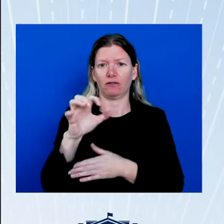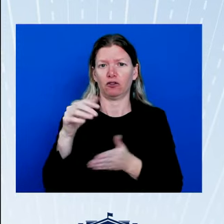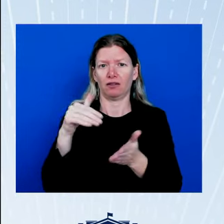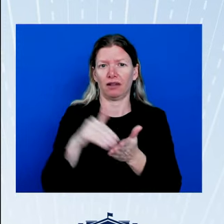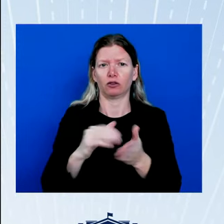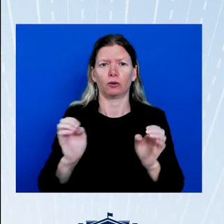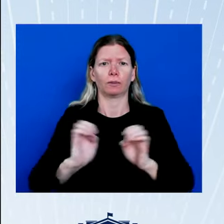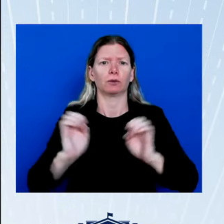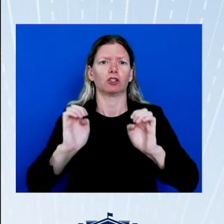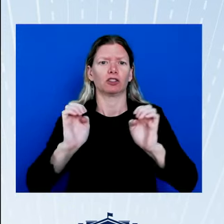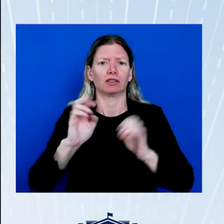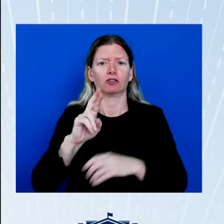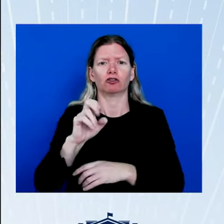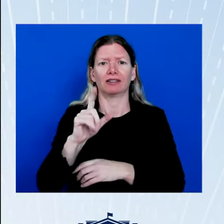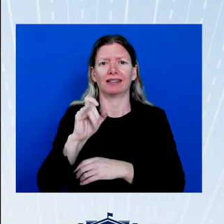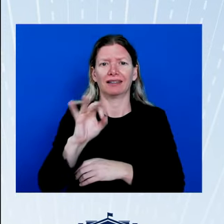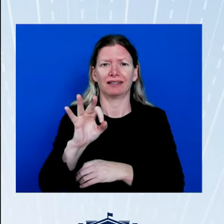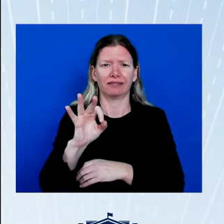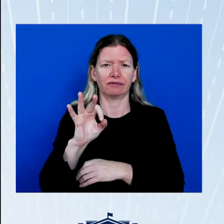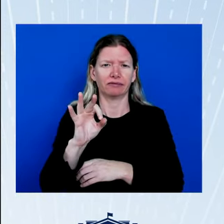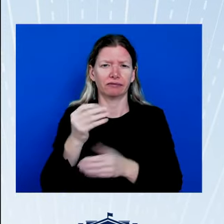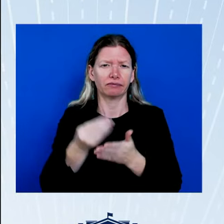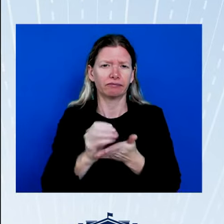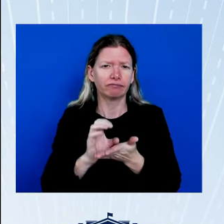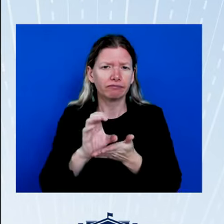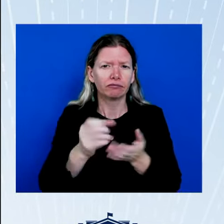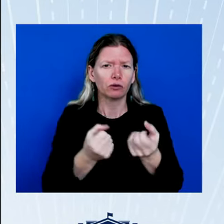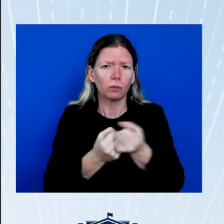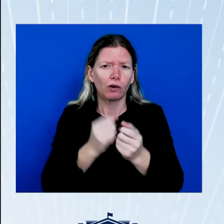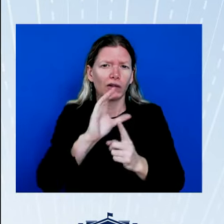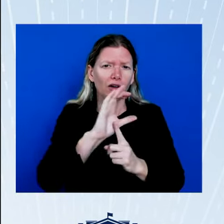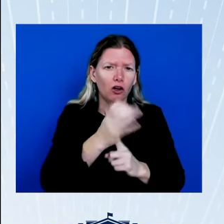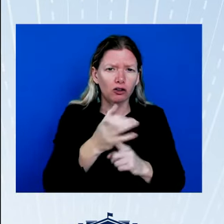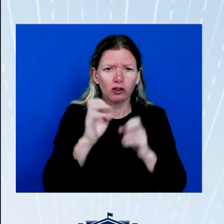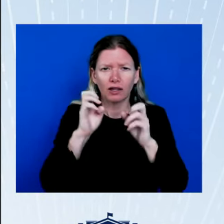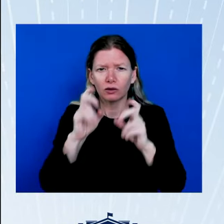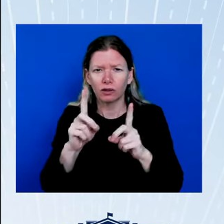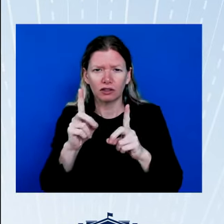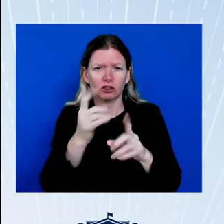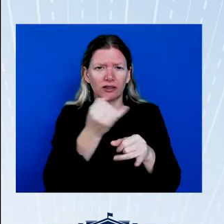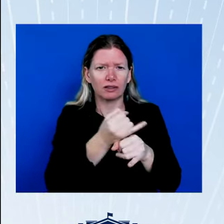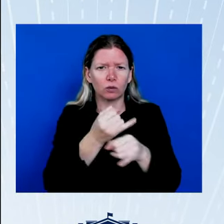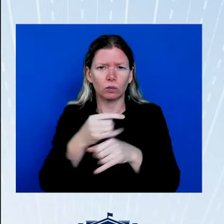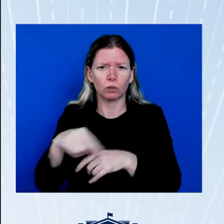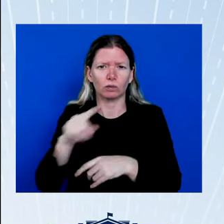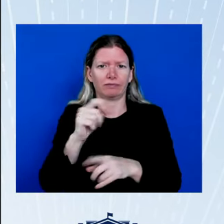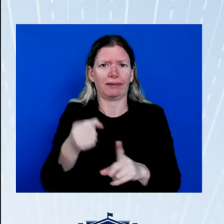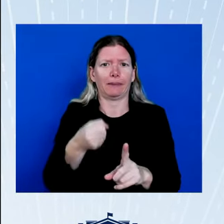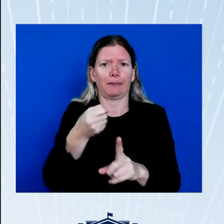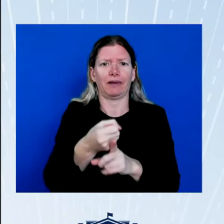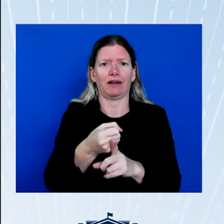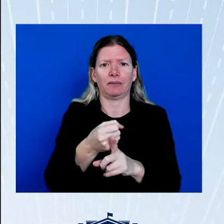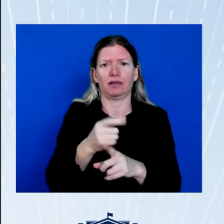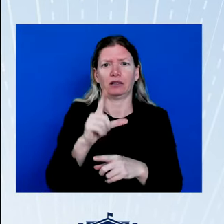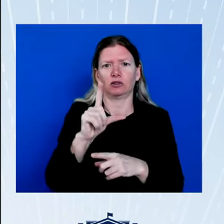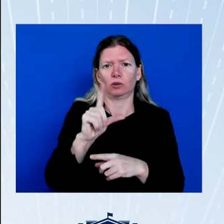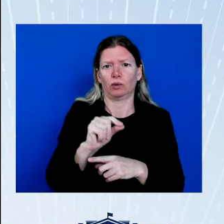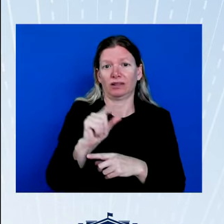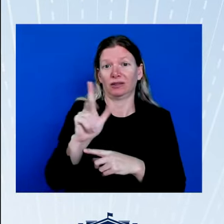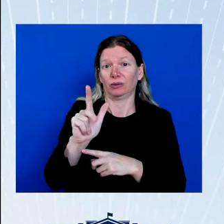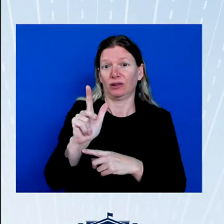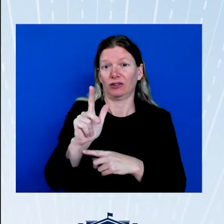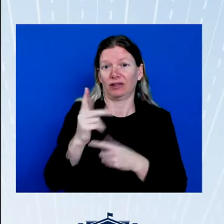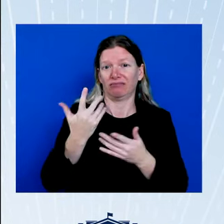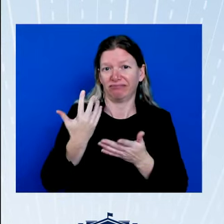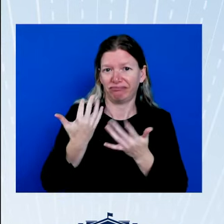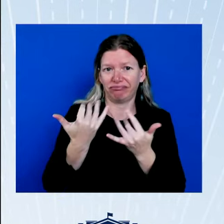educational institutions affected by the 2023 wildfires in Maui and Typhoon Mawar in Guam. These funds will